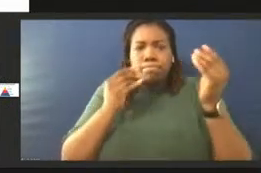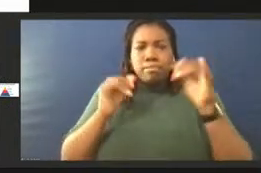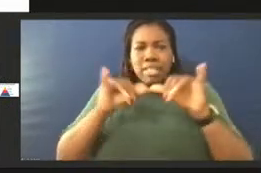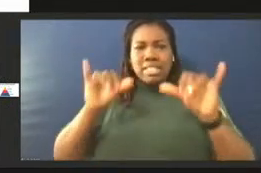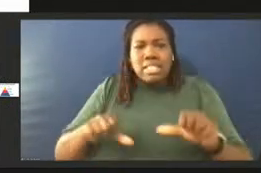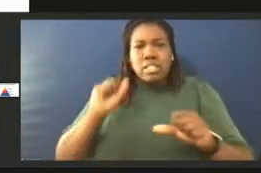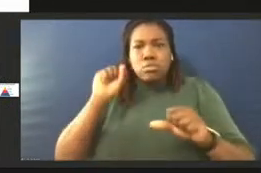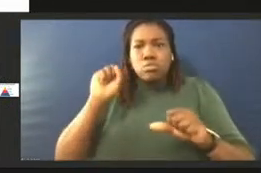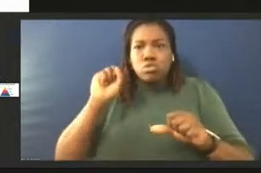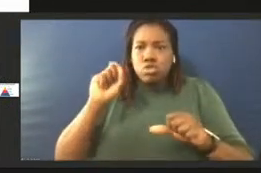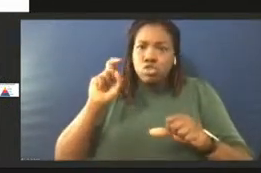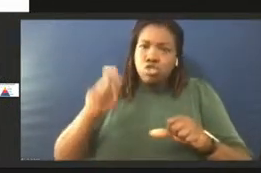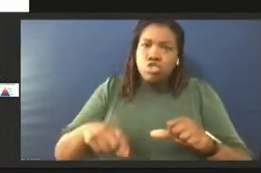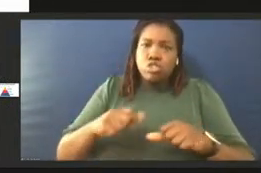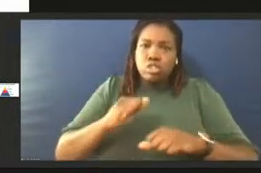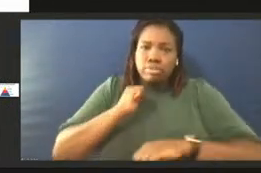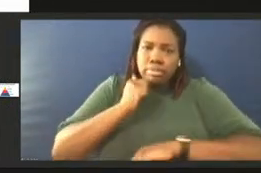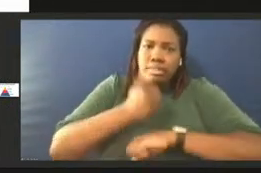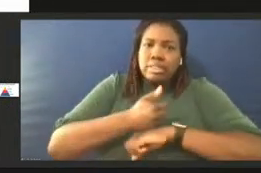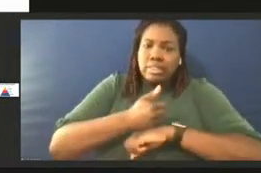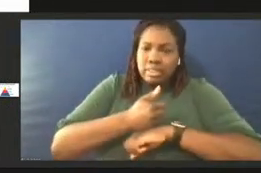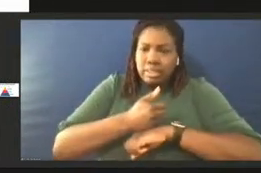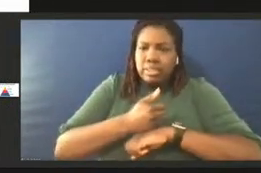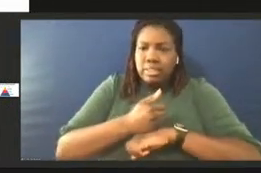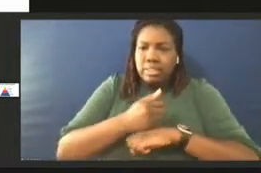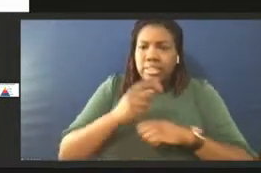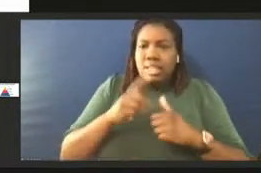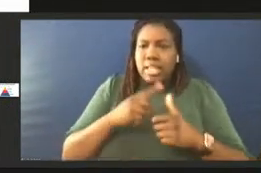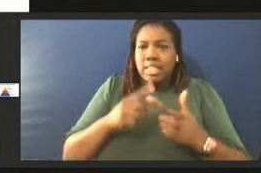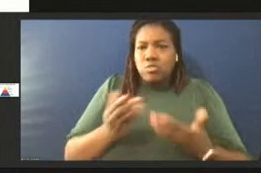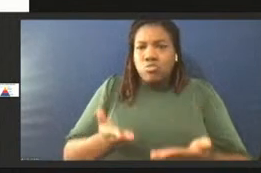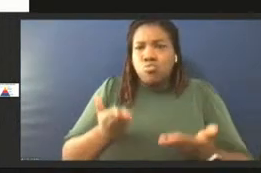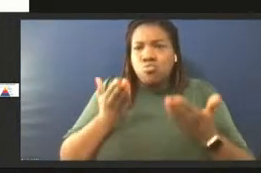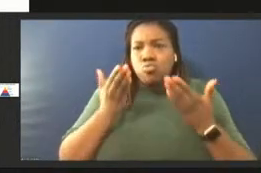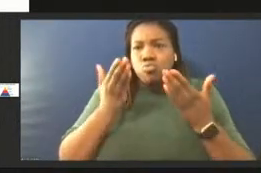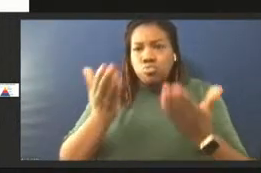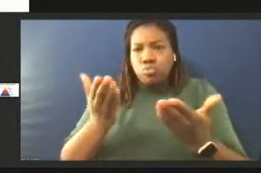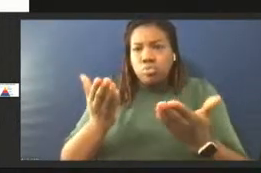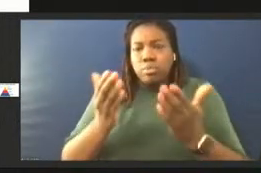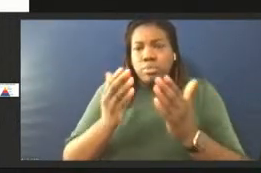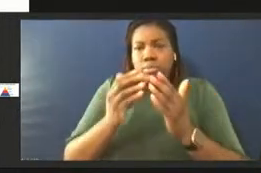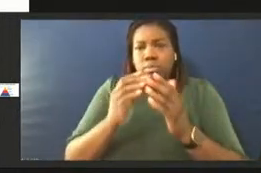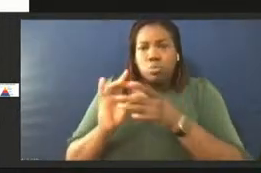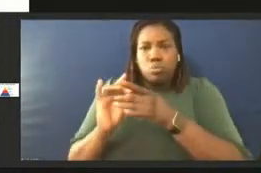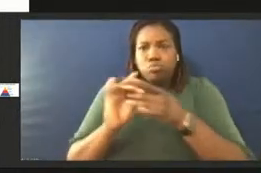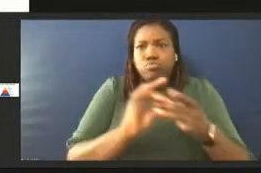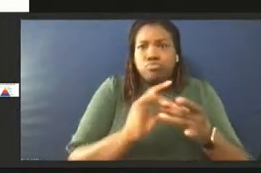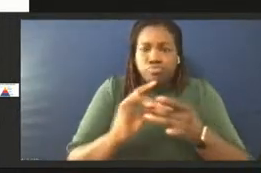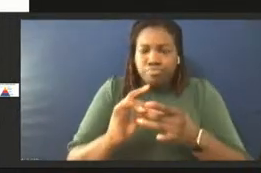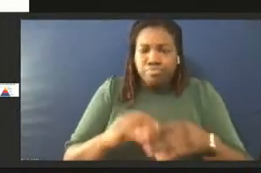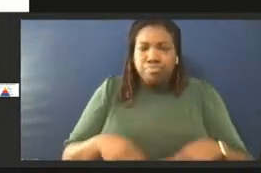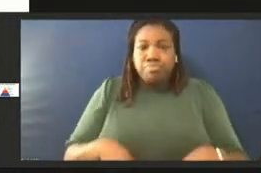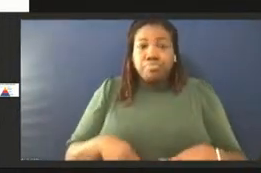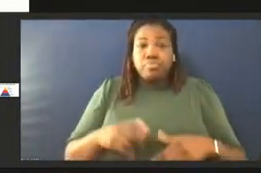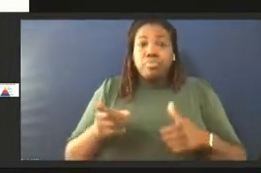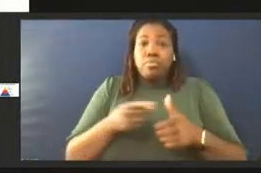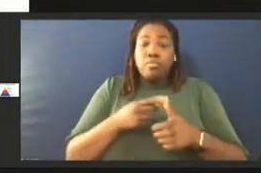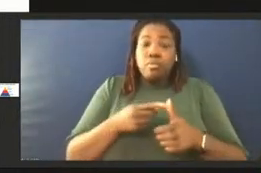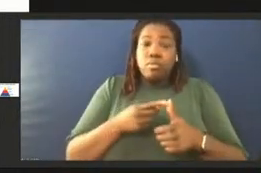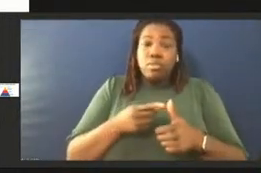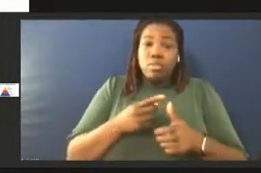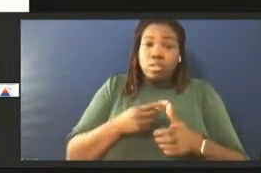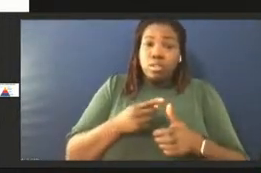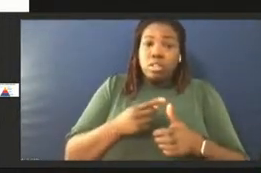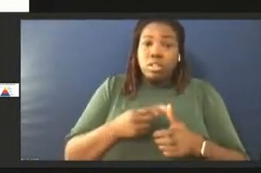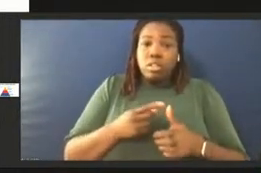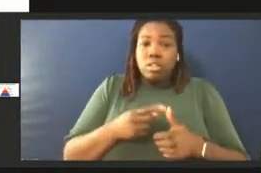be set up, and then give you some recommendations around that are consistent with this. The first is if we redivided